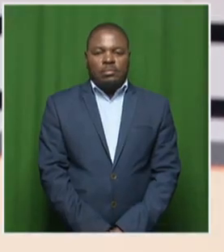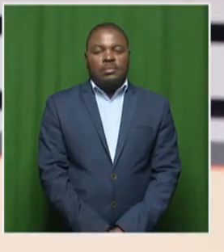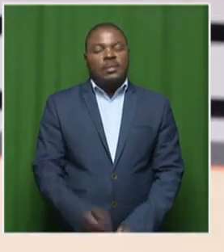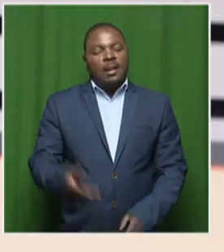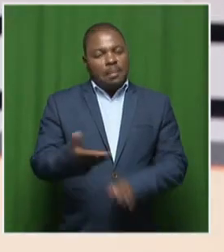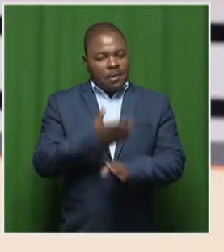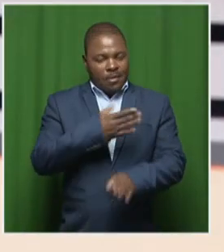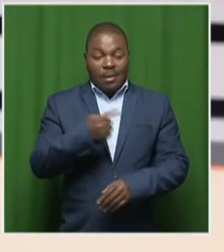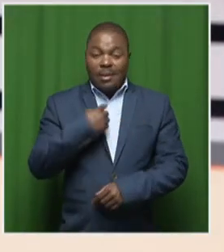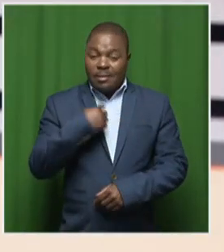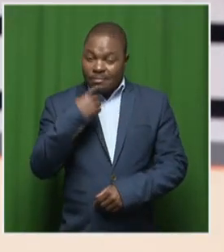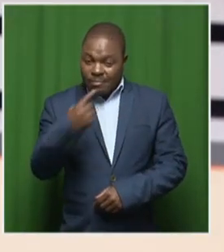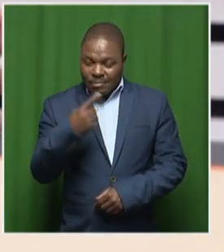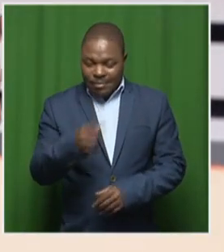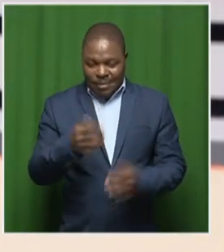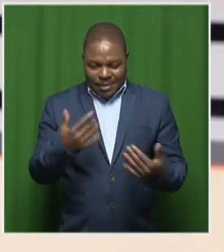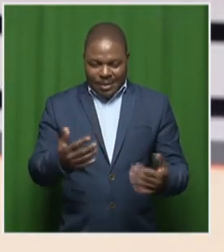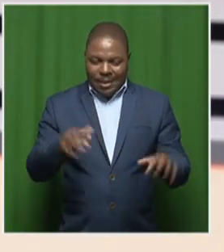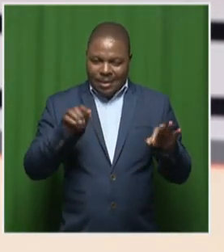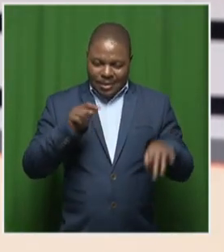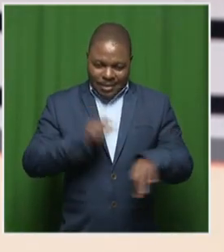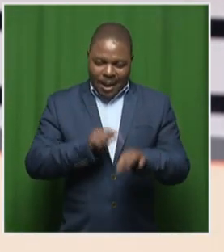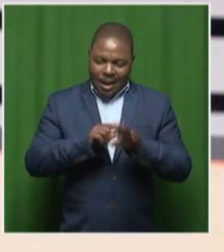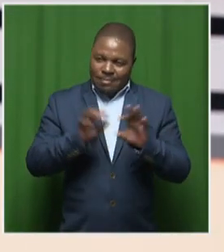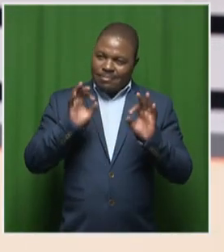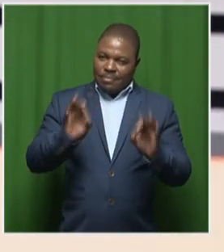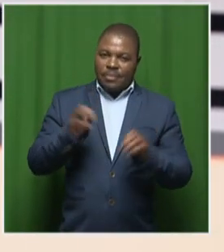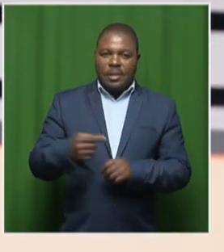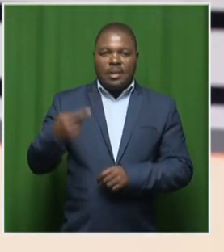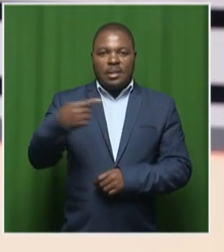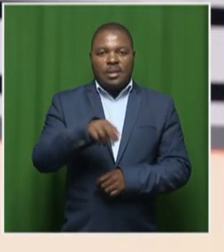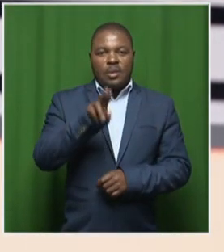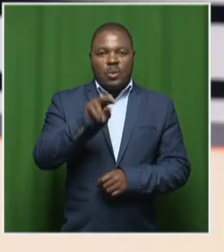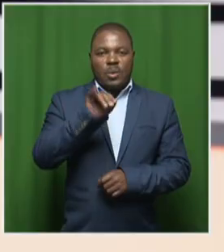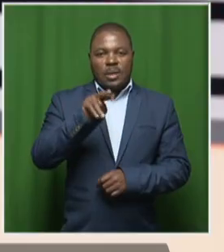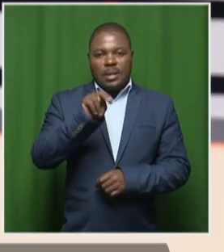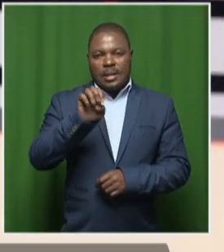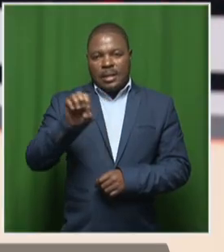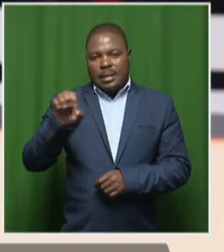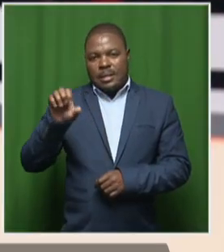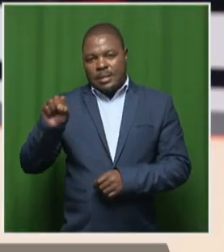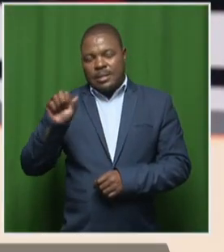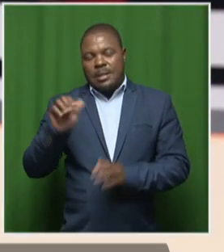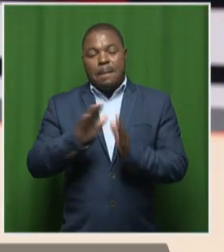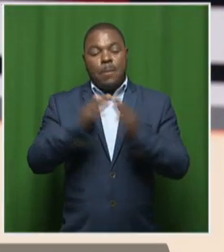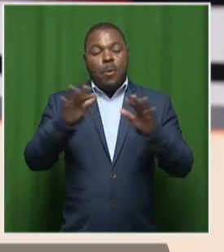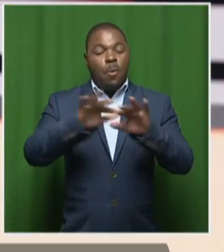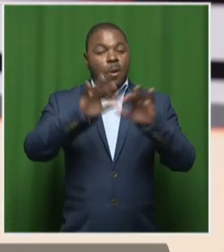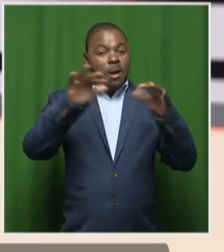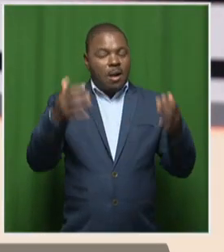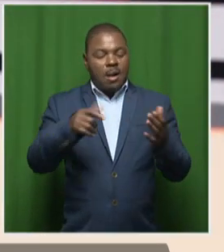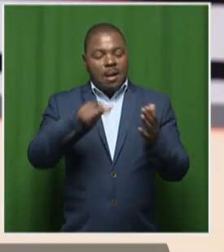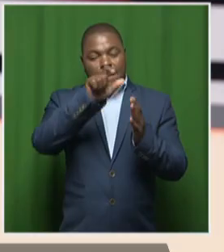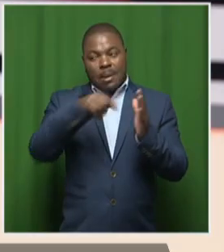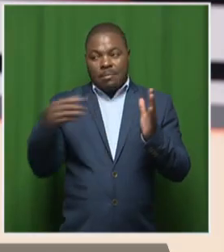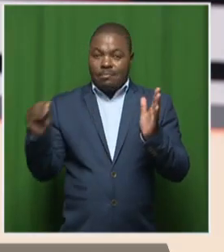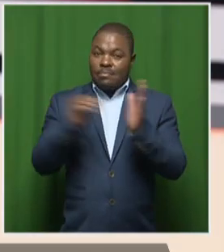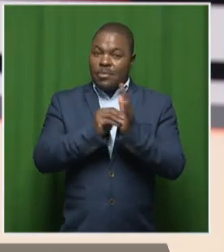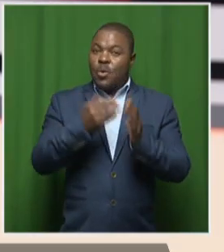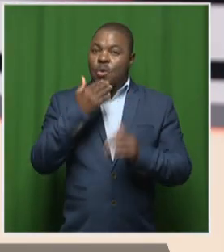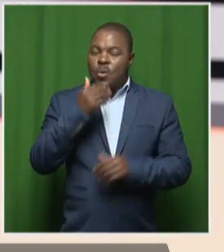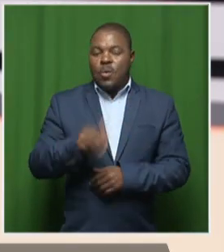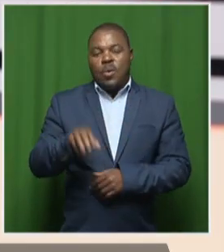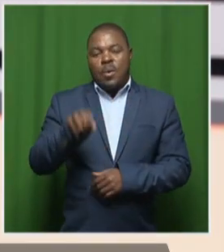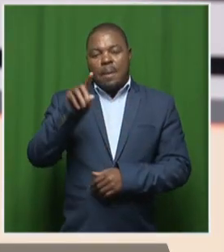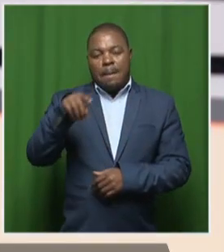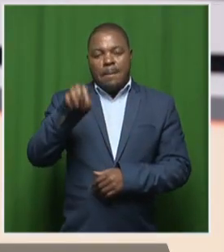As I mentioned earlier on, this is the ta-da moment. Now, the Guinness Book of World Records holder, Percy Maimela, is a self-taught artist who took the world by storm